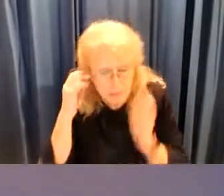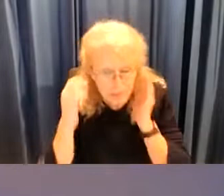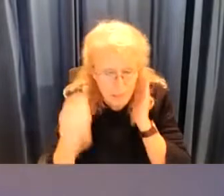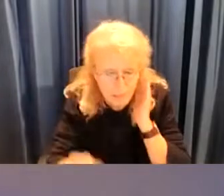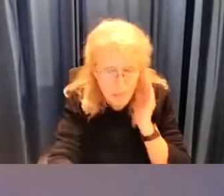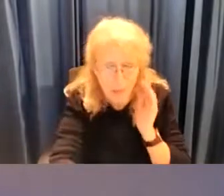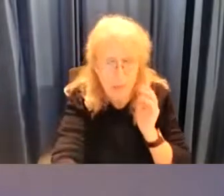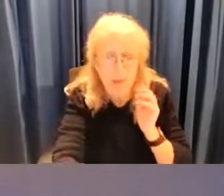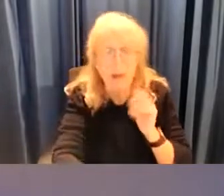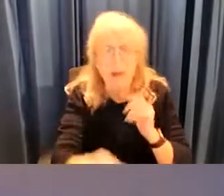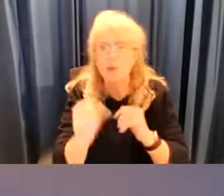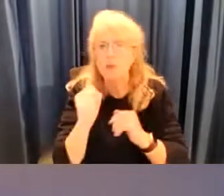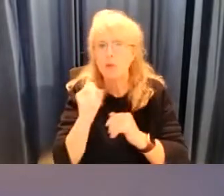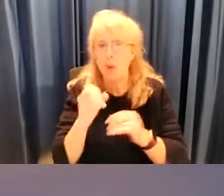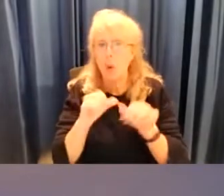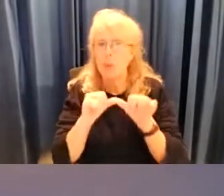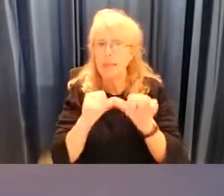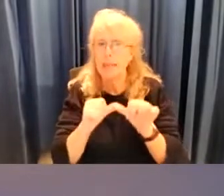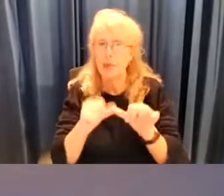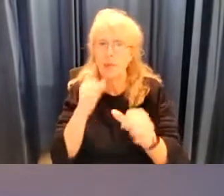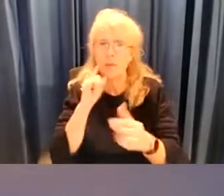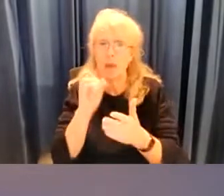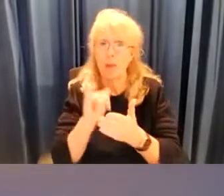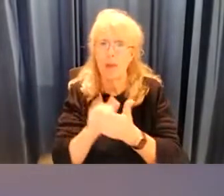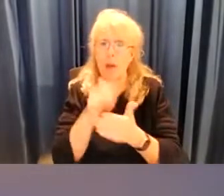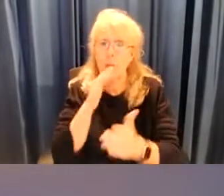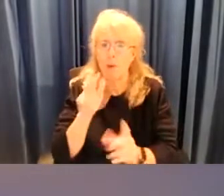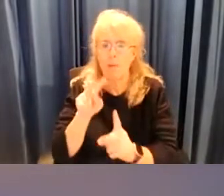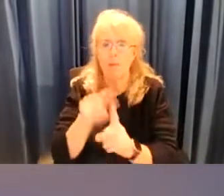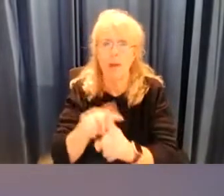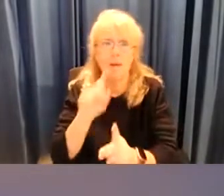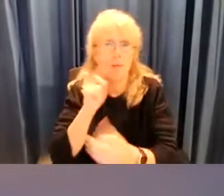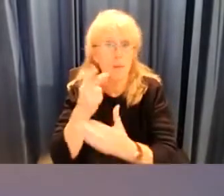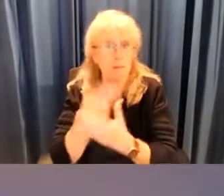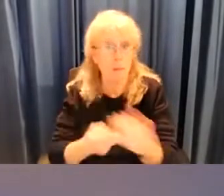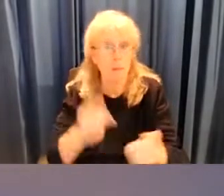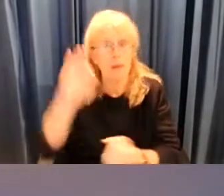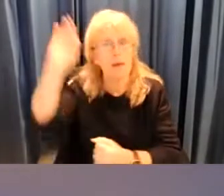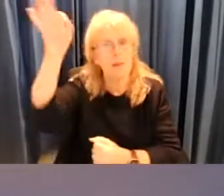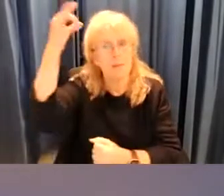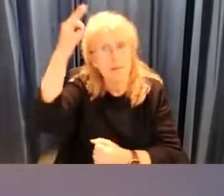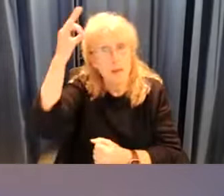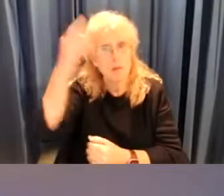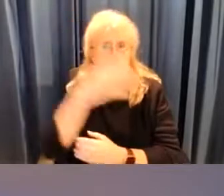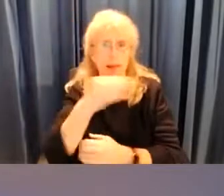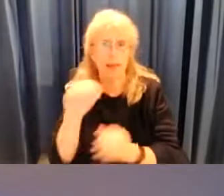that. We are going to be applying for both federal and state dollars to get that done.